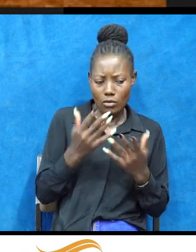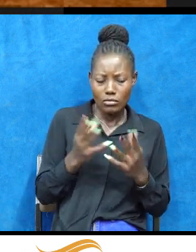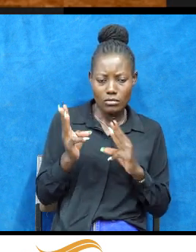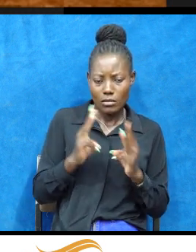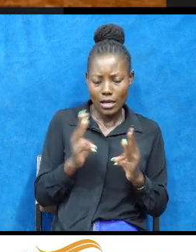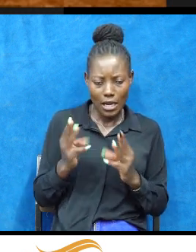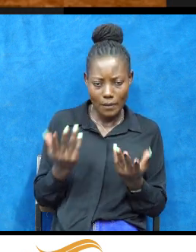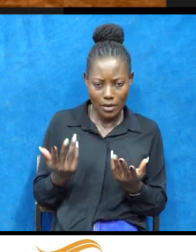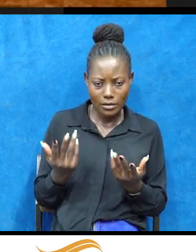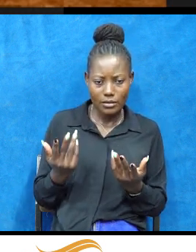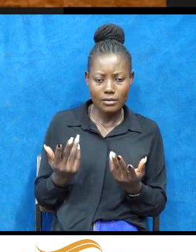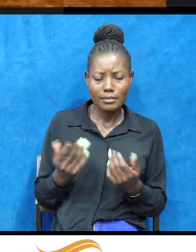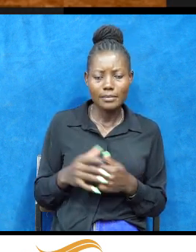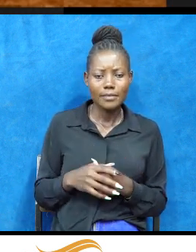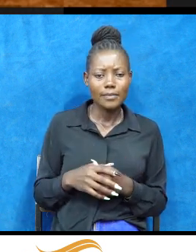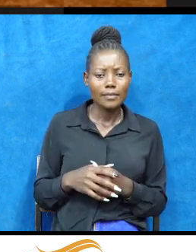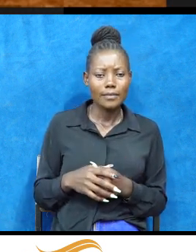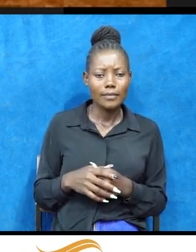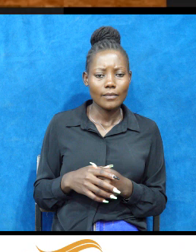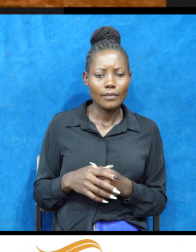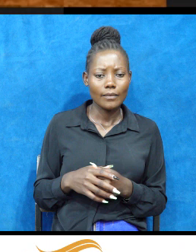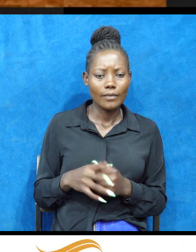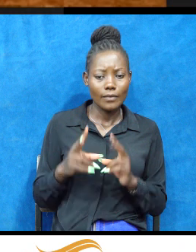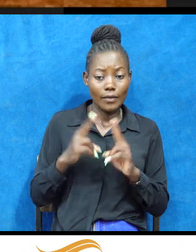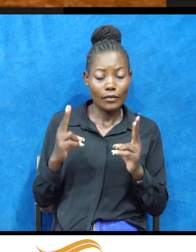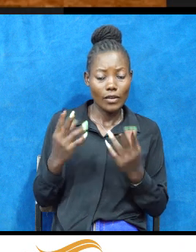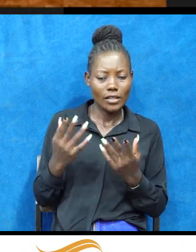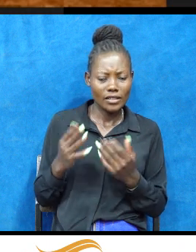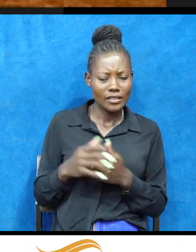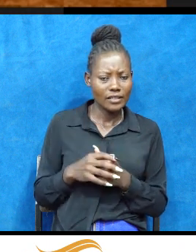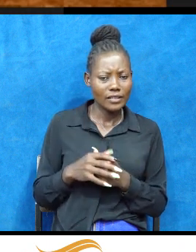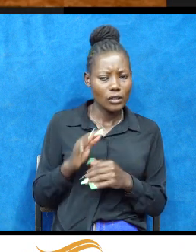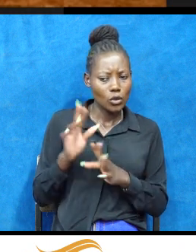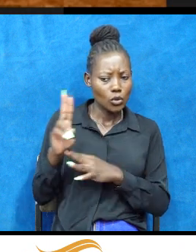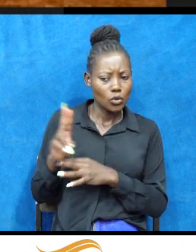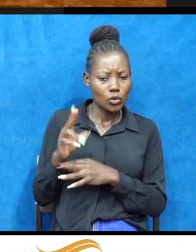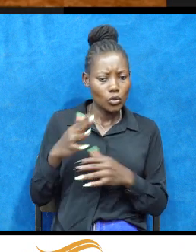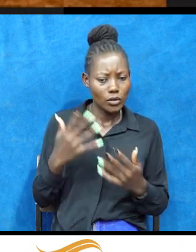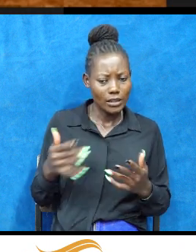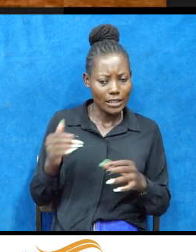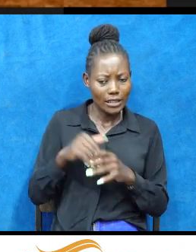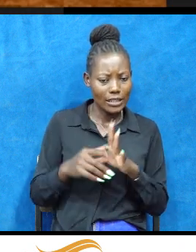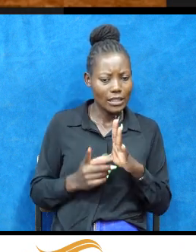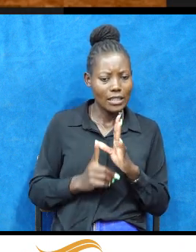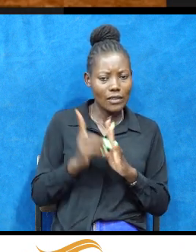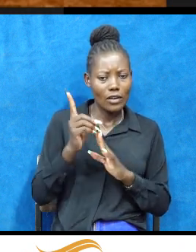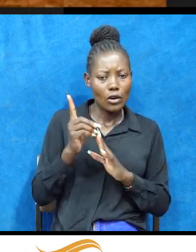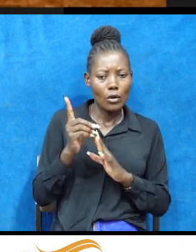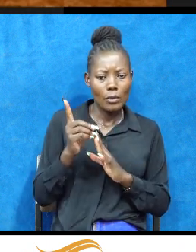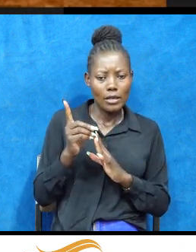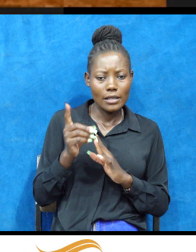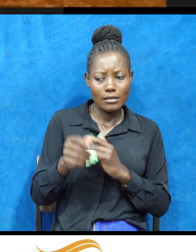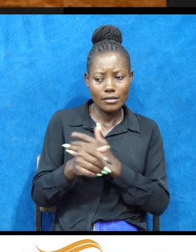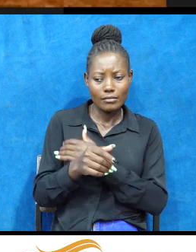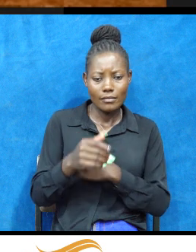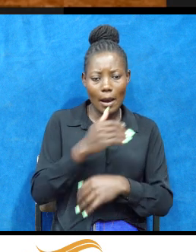plyometrics is it is a very unused tool in developing local muscular endurance.